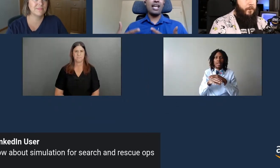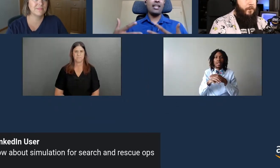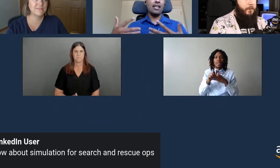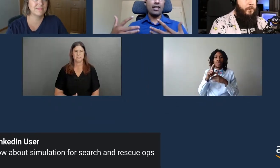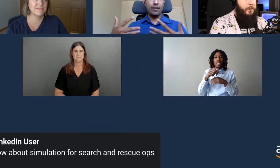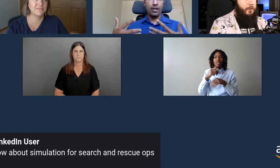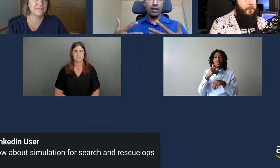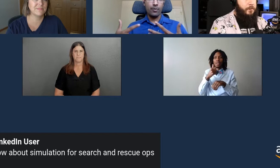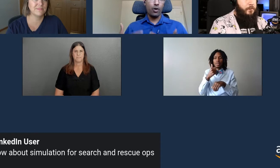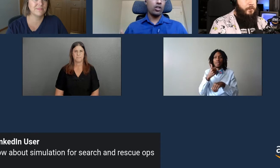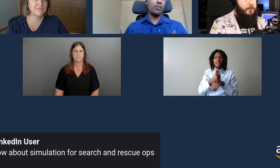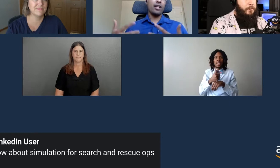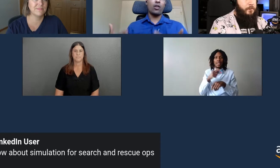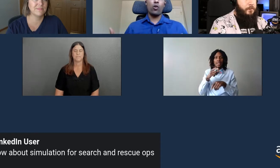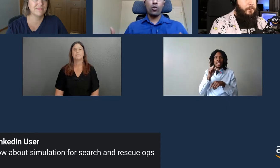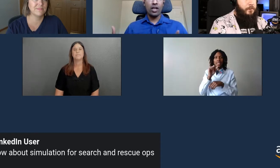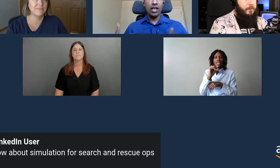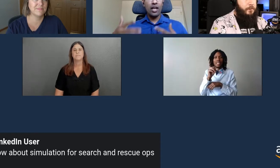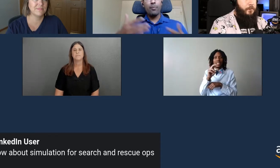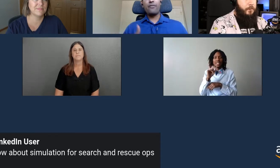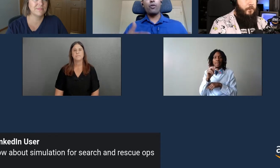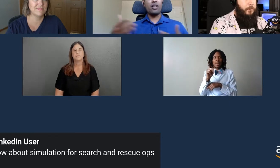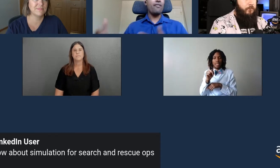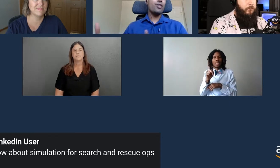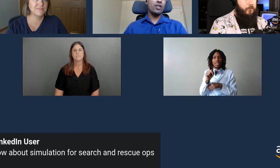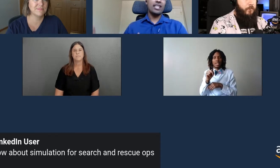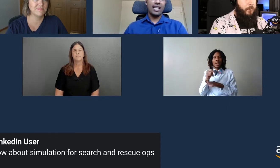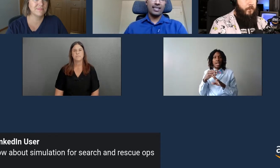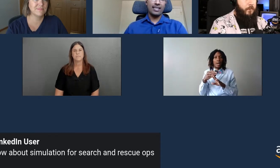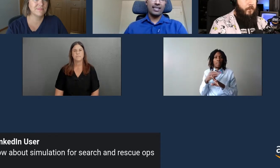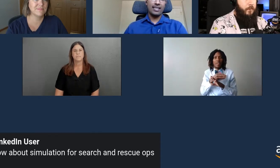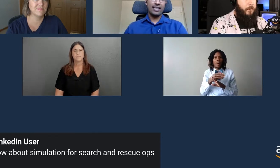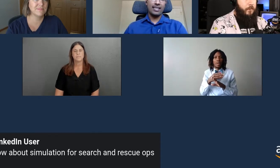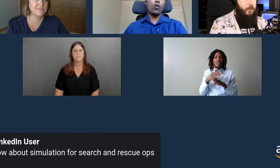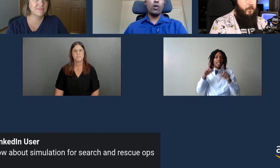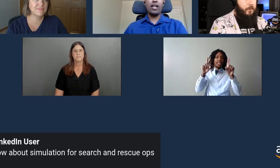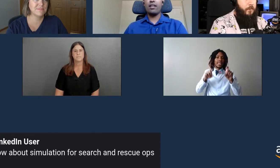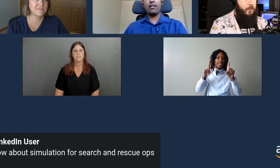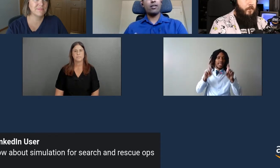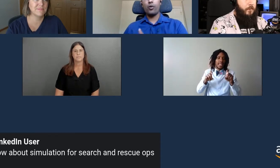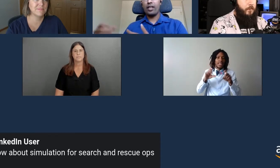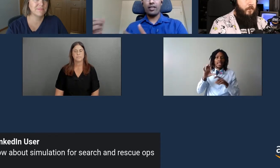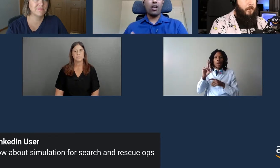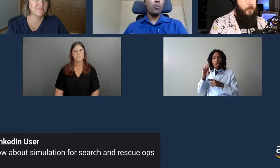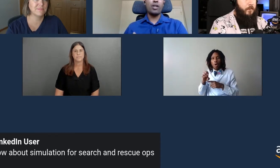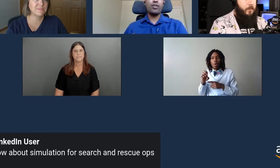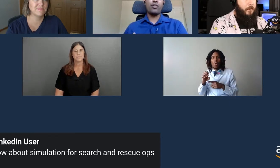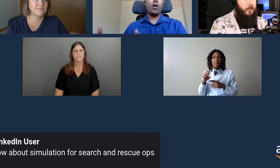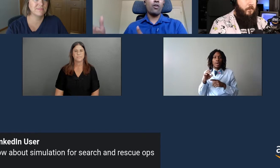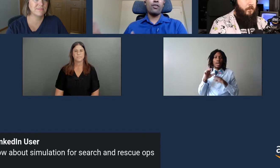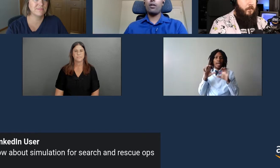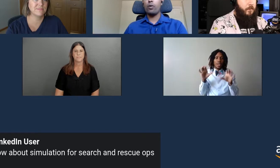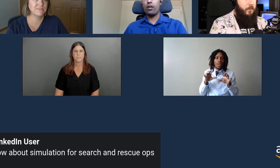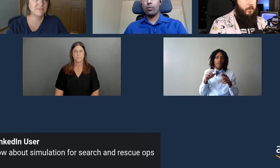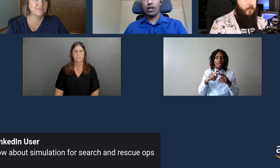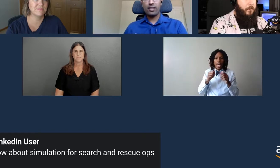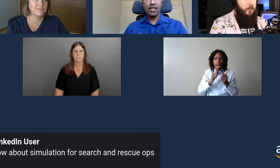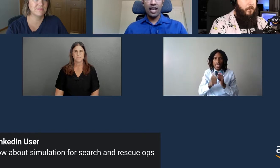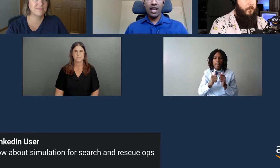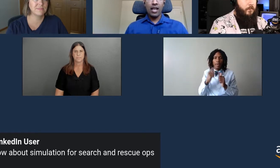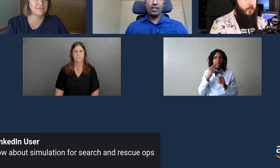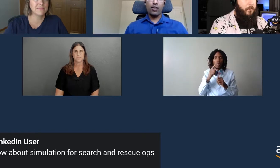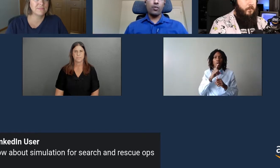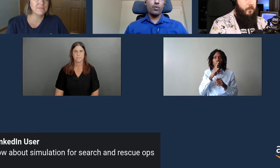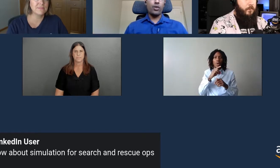simulations and brought up their code before eventually testing the code and doing competition on real world